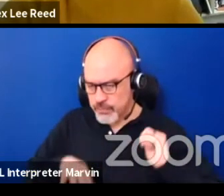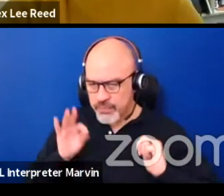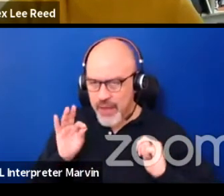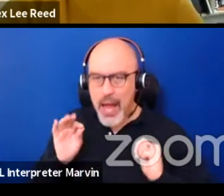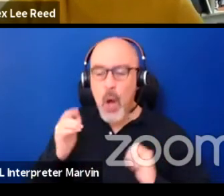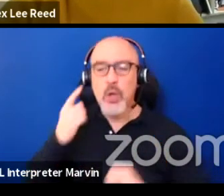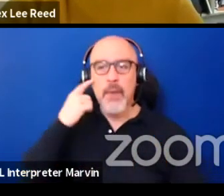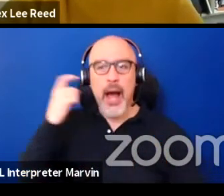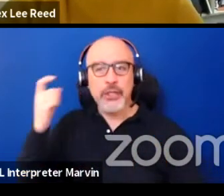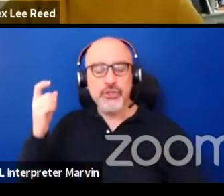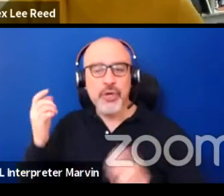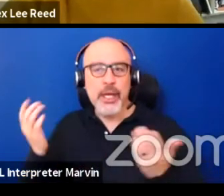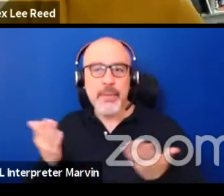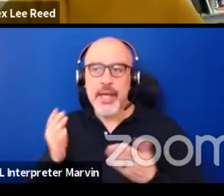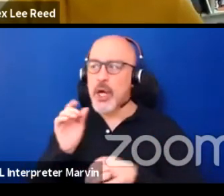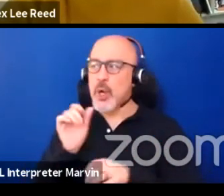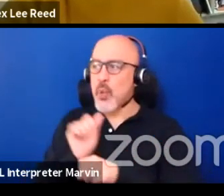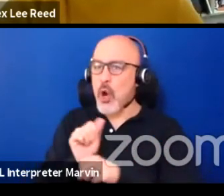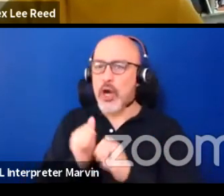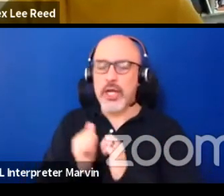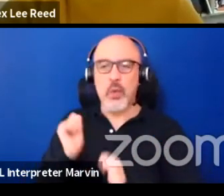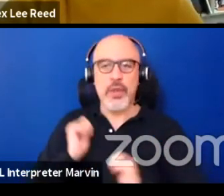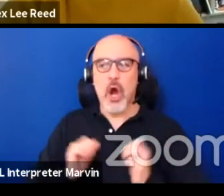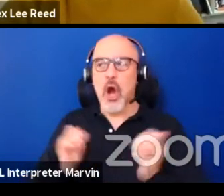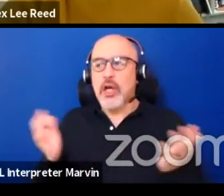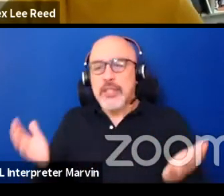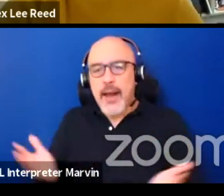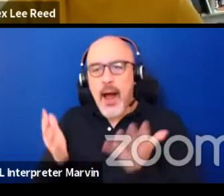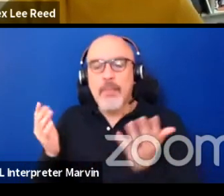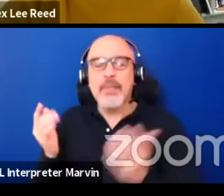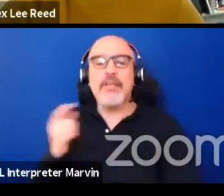in working with the arts and uplifting Black voices.